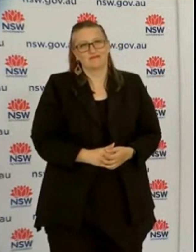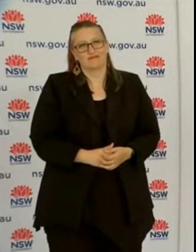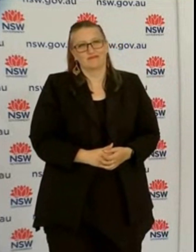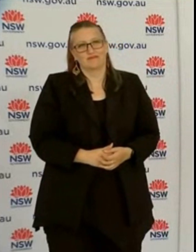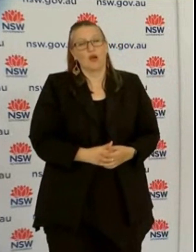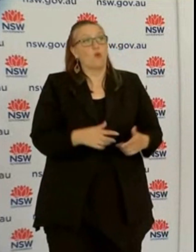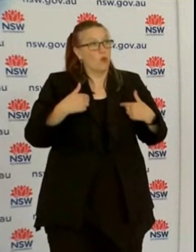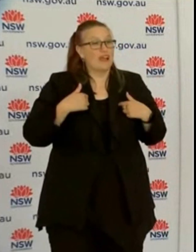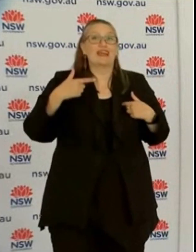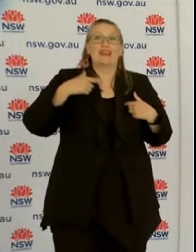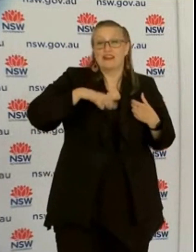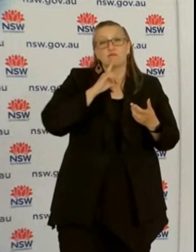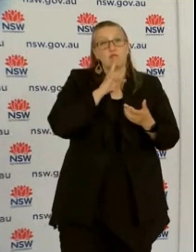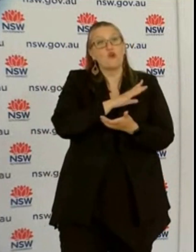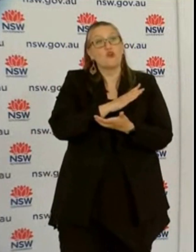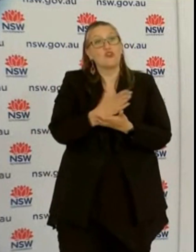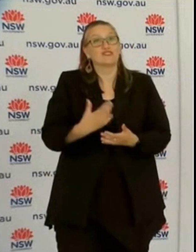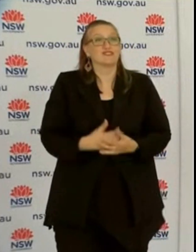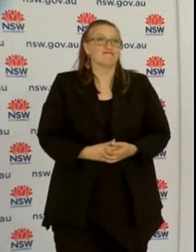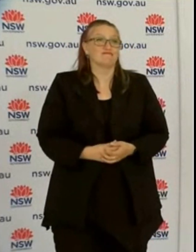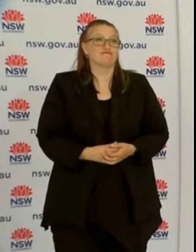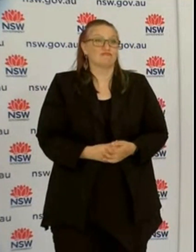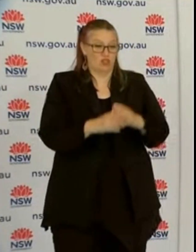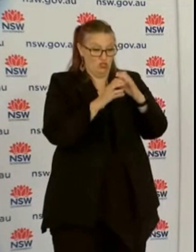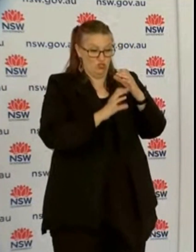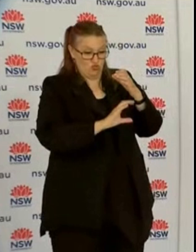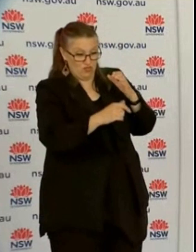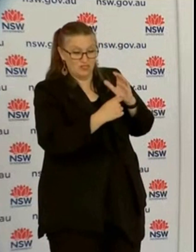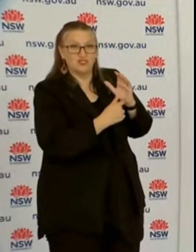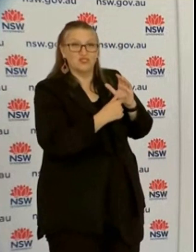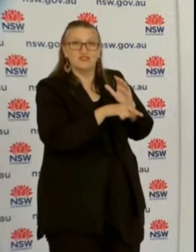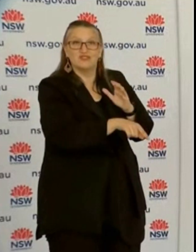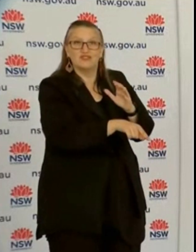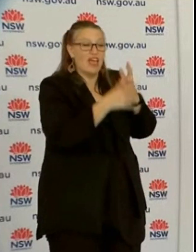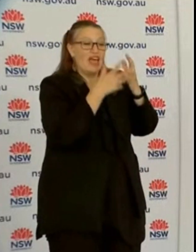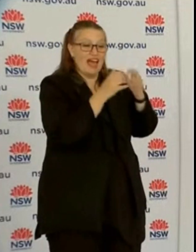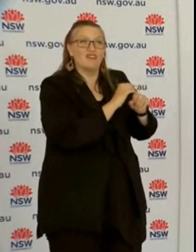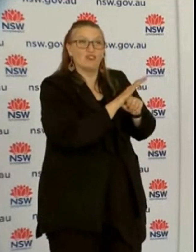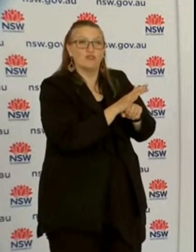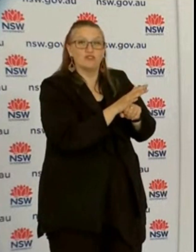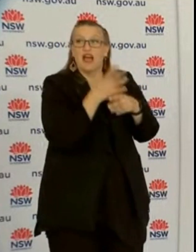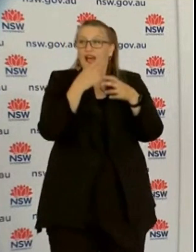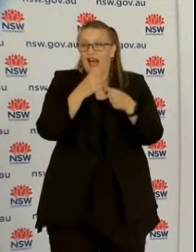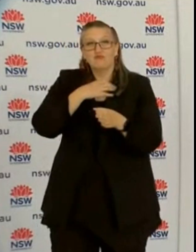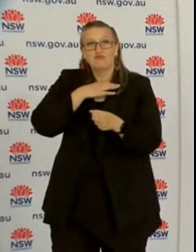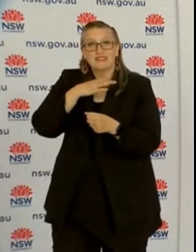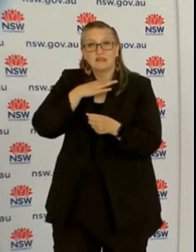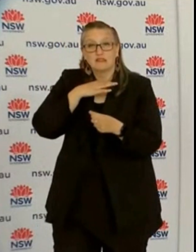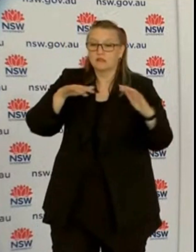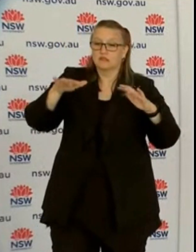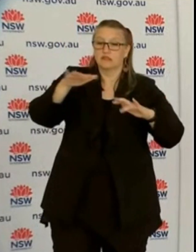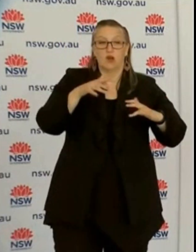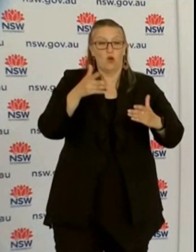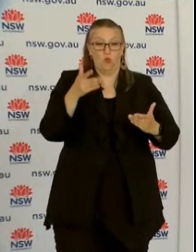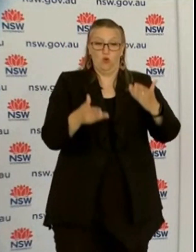number of cases in regional and rural New South Wales. There is sewage surveillance, there is risk, but we balance that risk. So there is an opportunity to open,